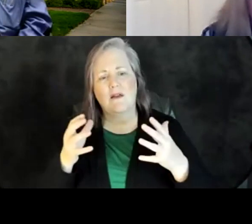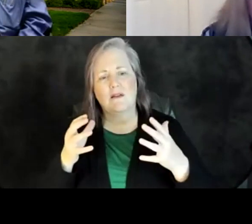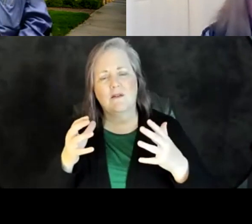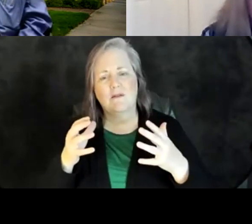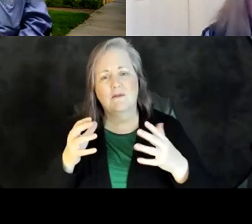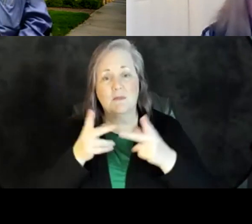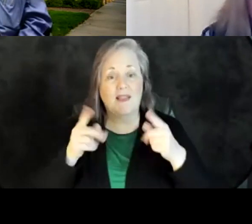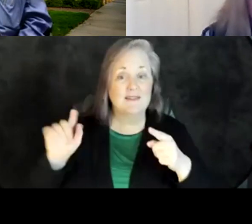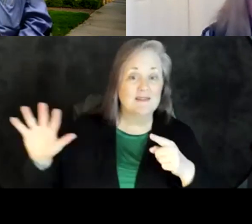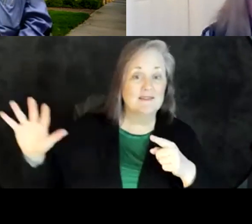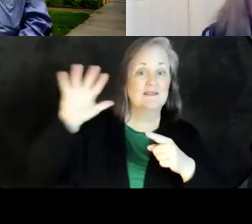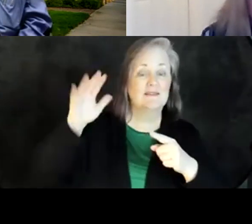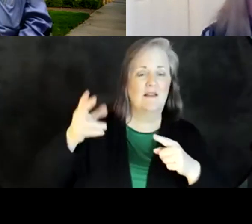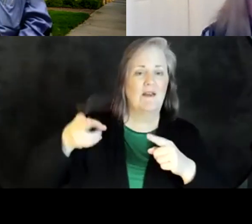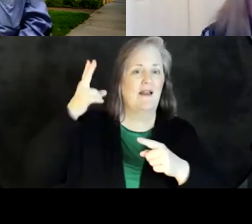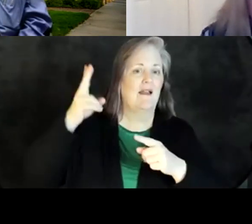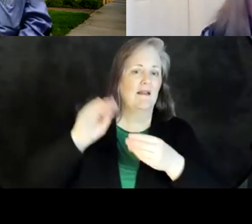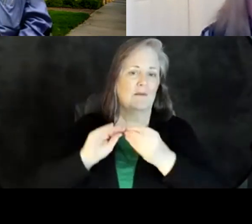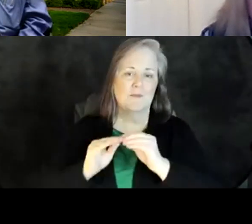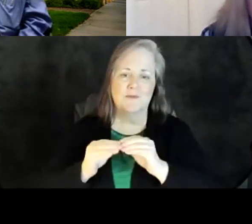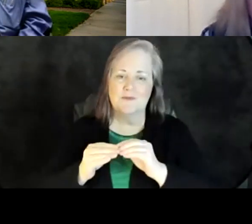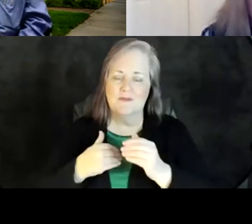places that still have high rates of